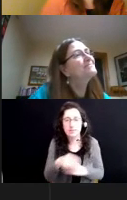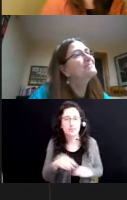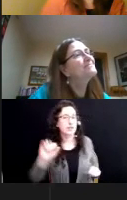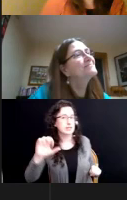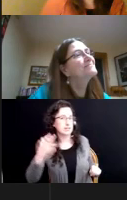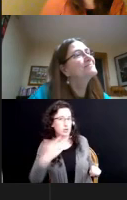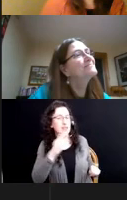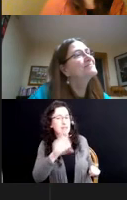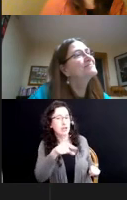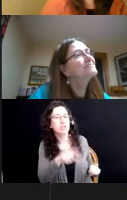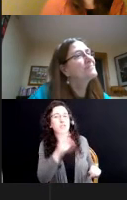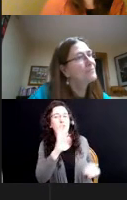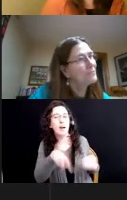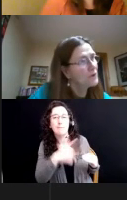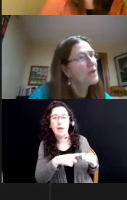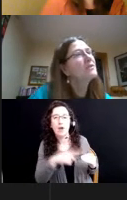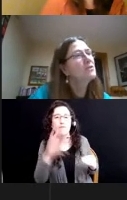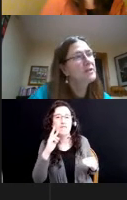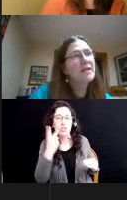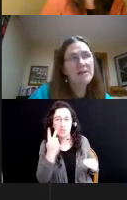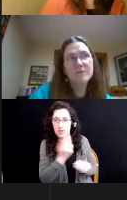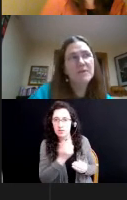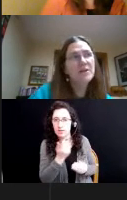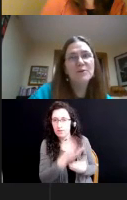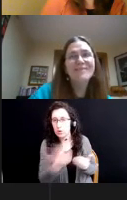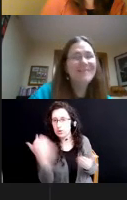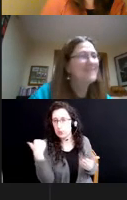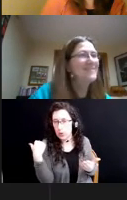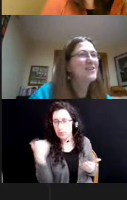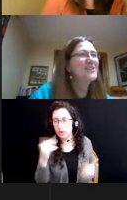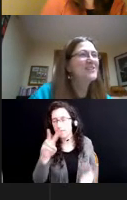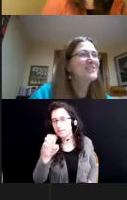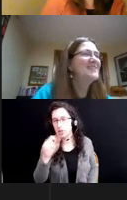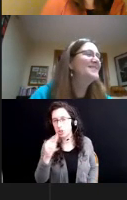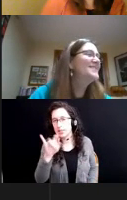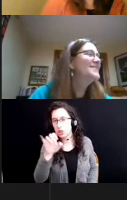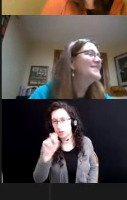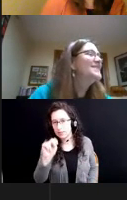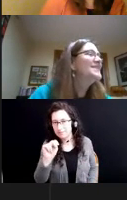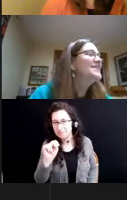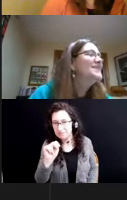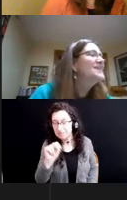spoke to us about vegetation a couple of weeks back. So good. Yes, I would think you would draw on her.